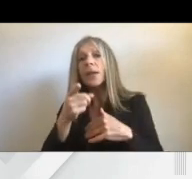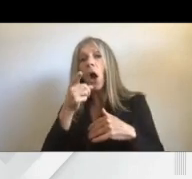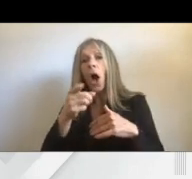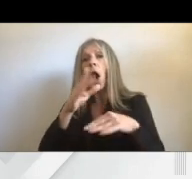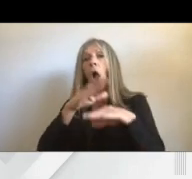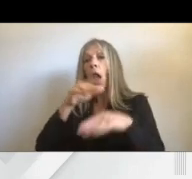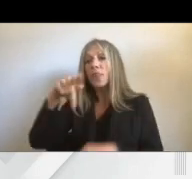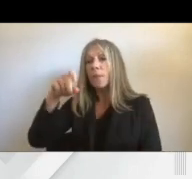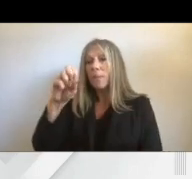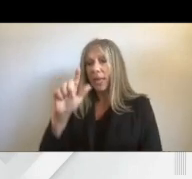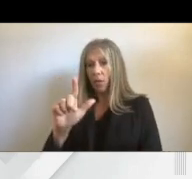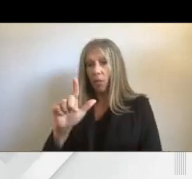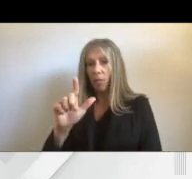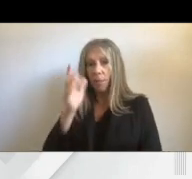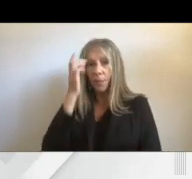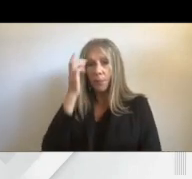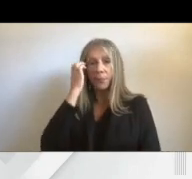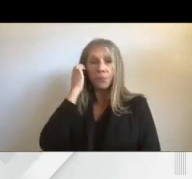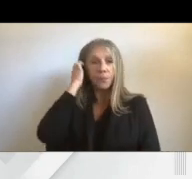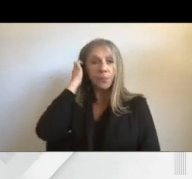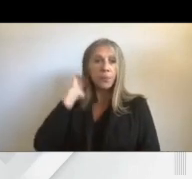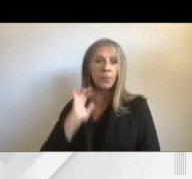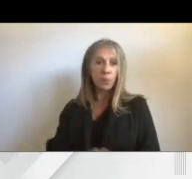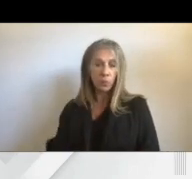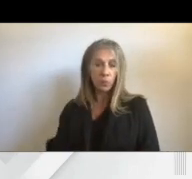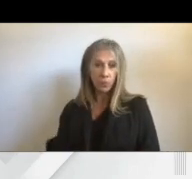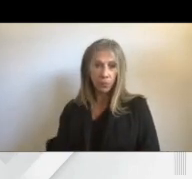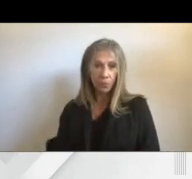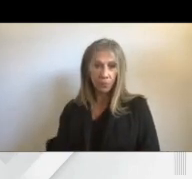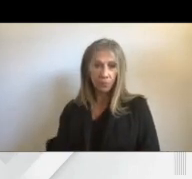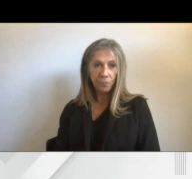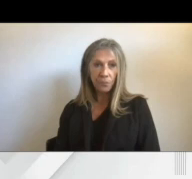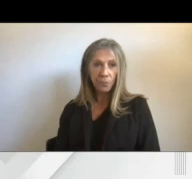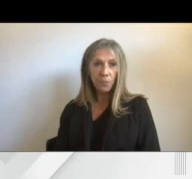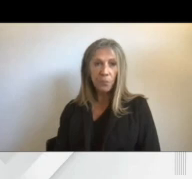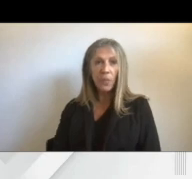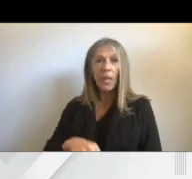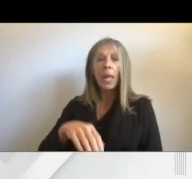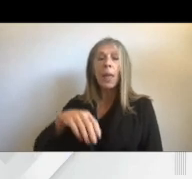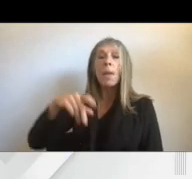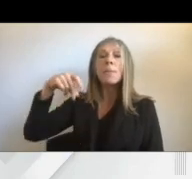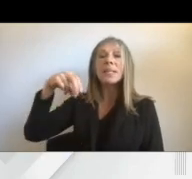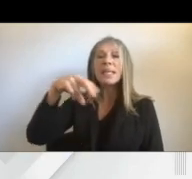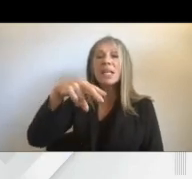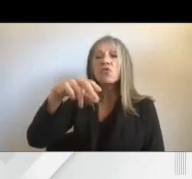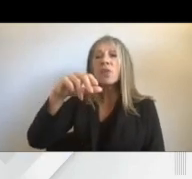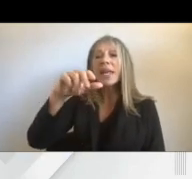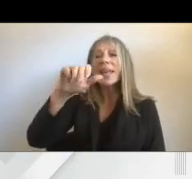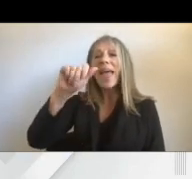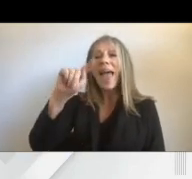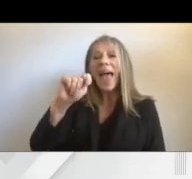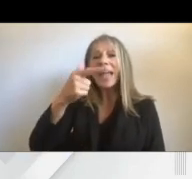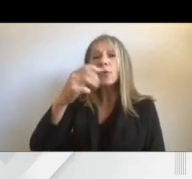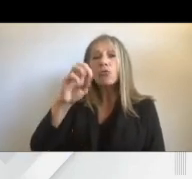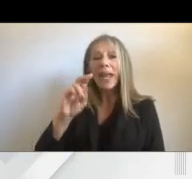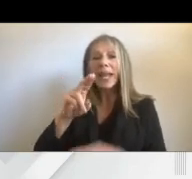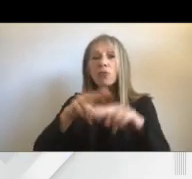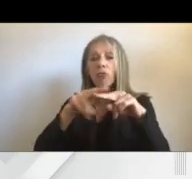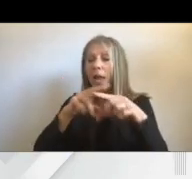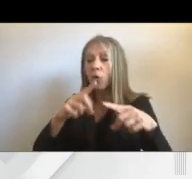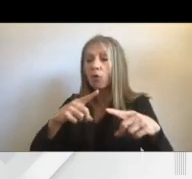minimum and 1.4 inches max. The top diameter of 50% of the base diameter minimum and